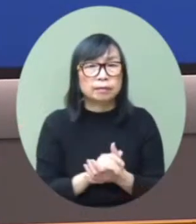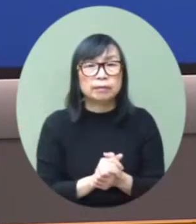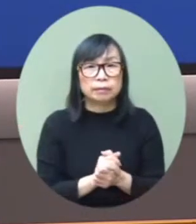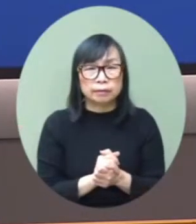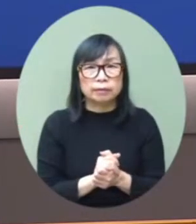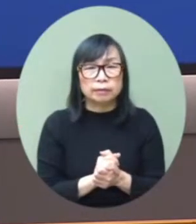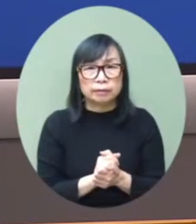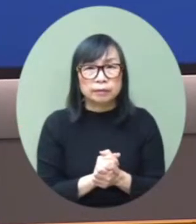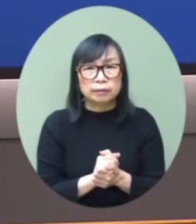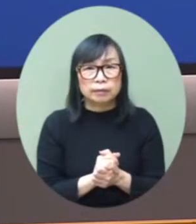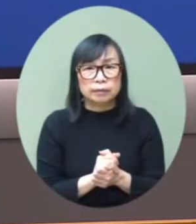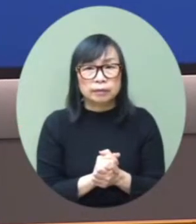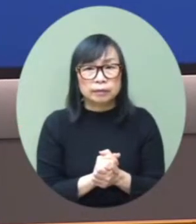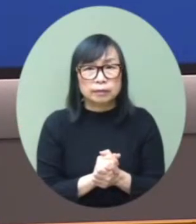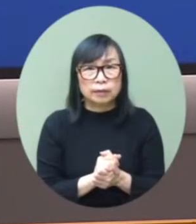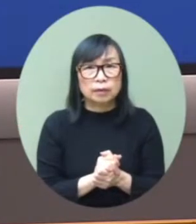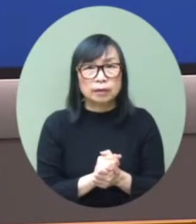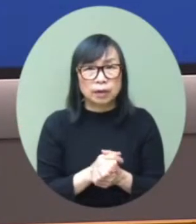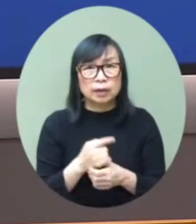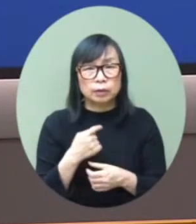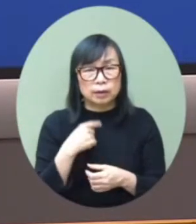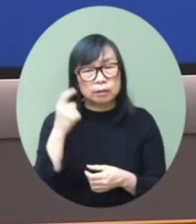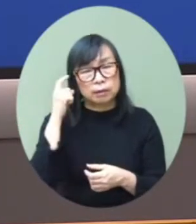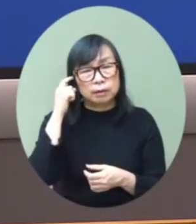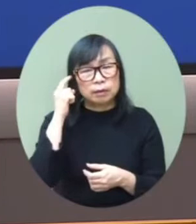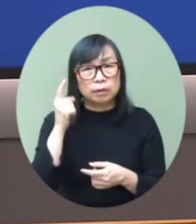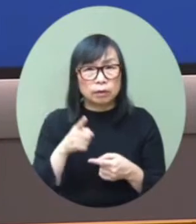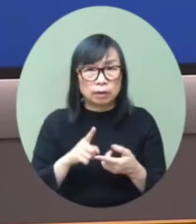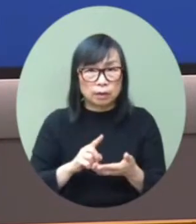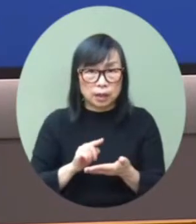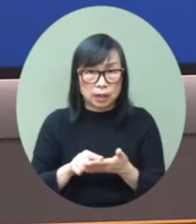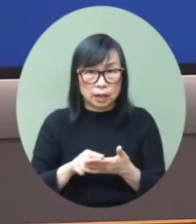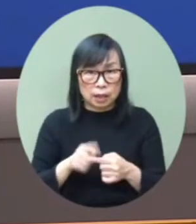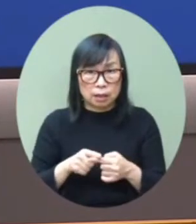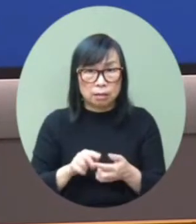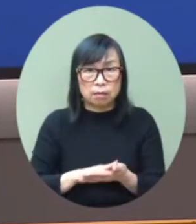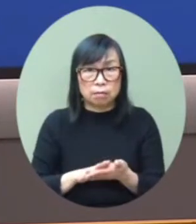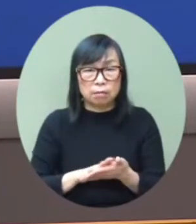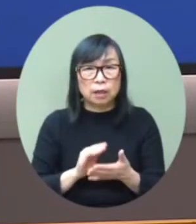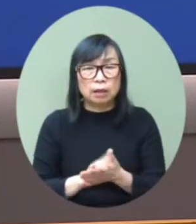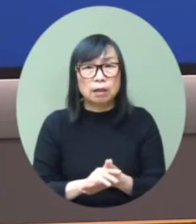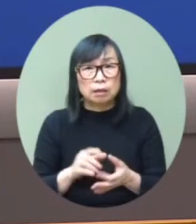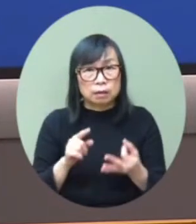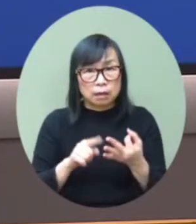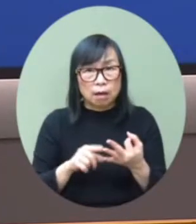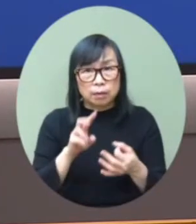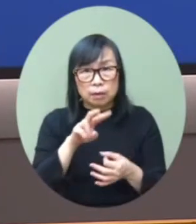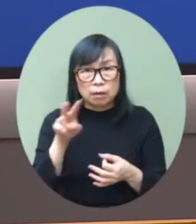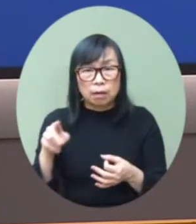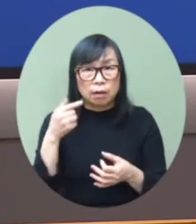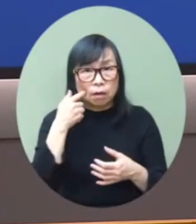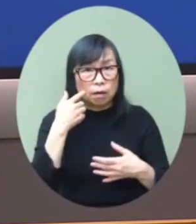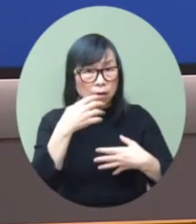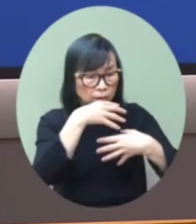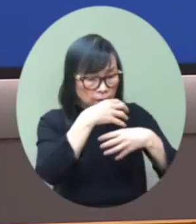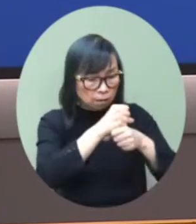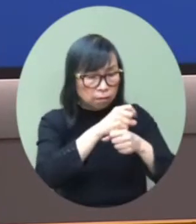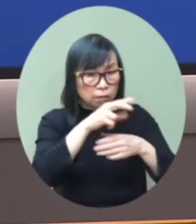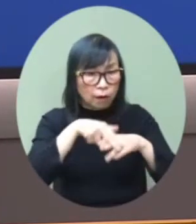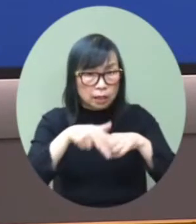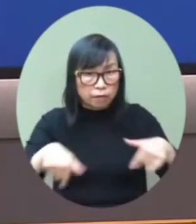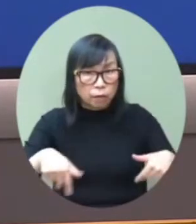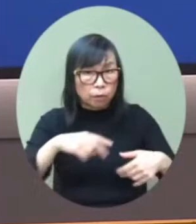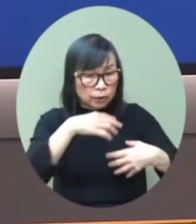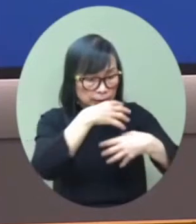fine still. There are people who have flouted the requirement. The third observation I have is